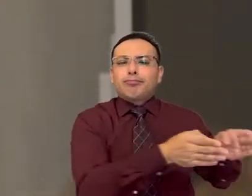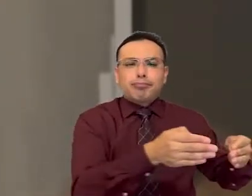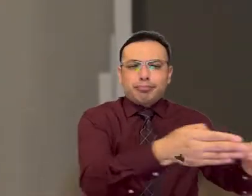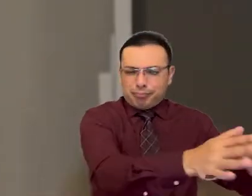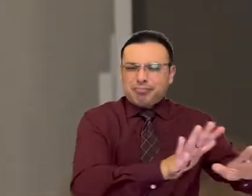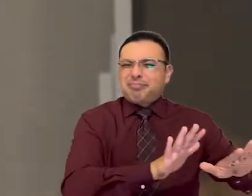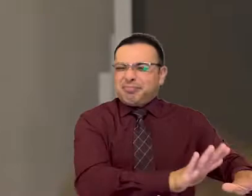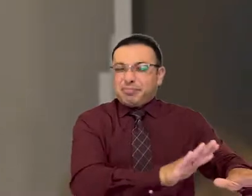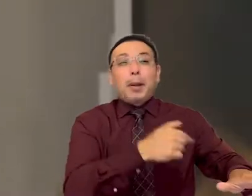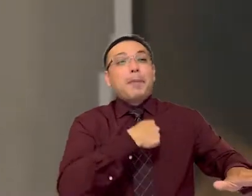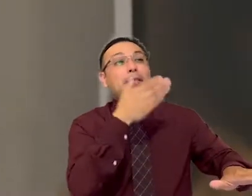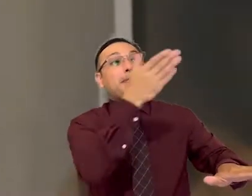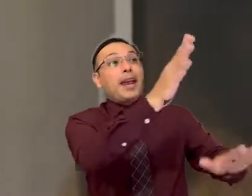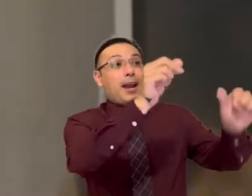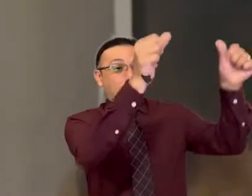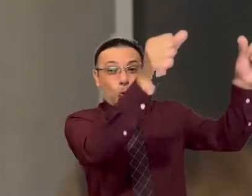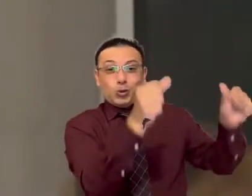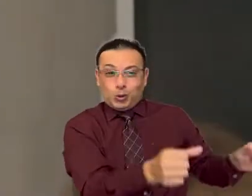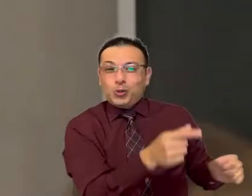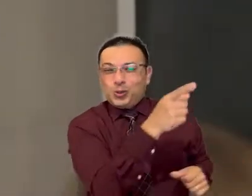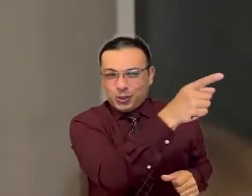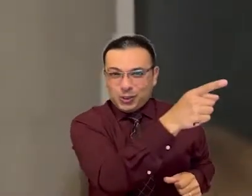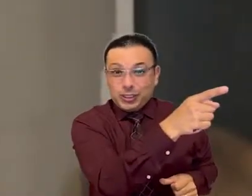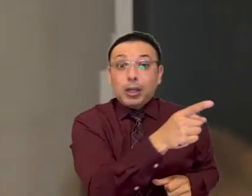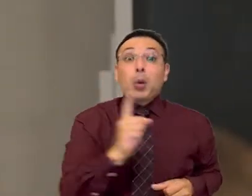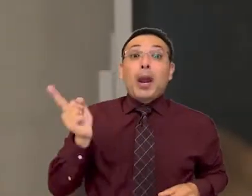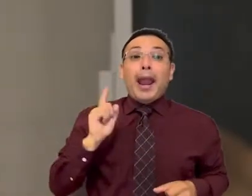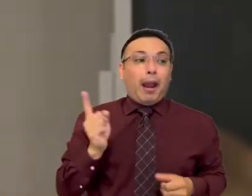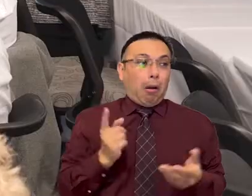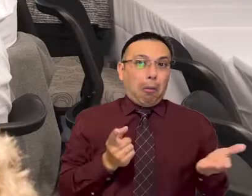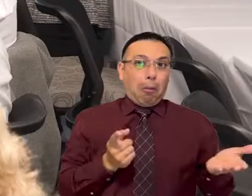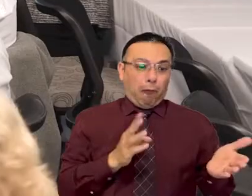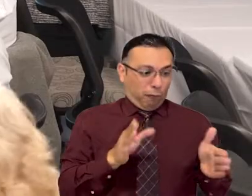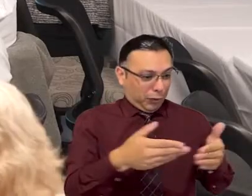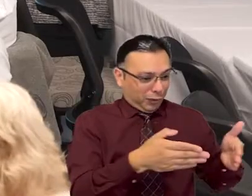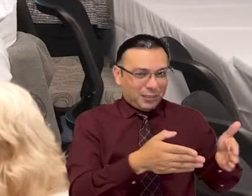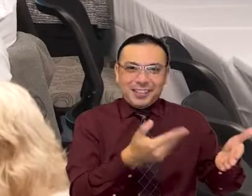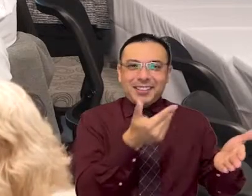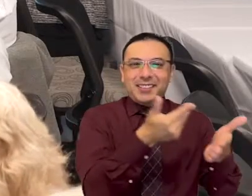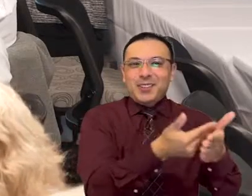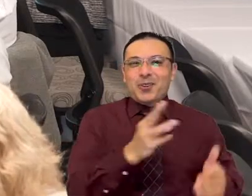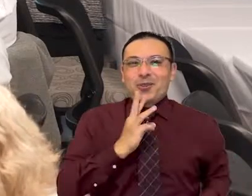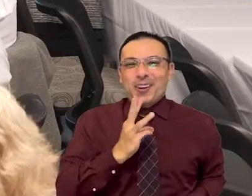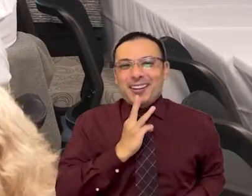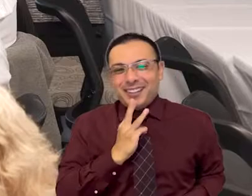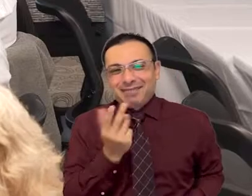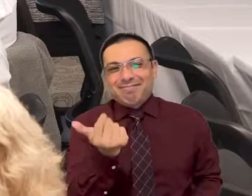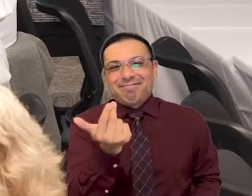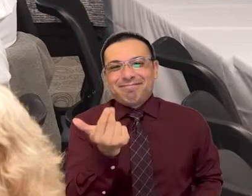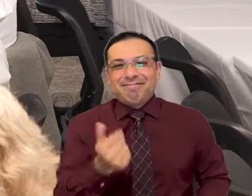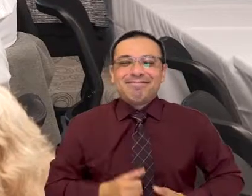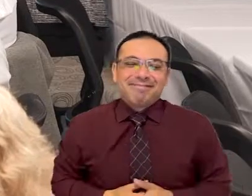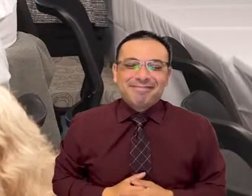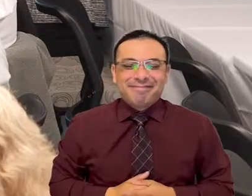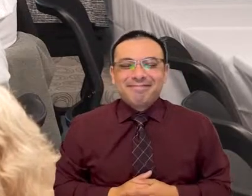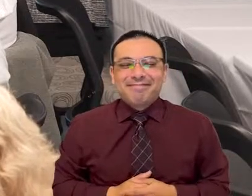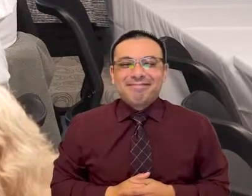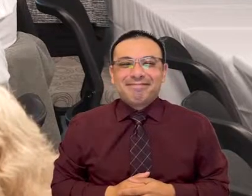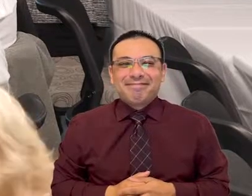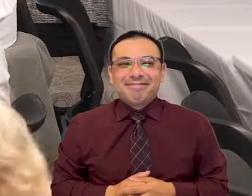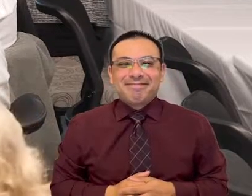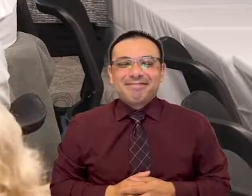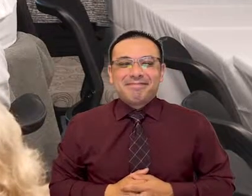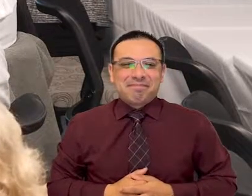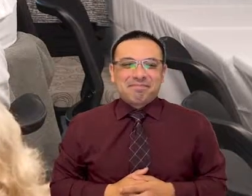fisheries poster, conveniently located next to the water over there. So, thanks. In the Coast Guard for how long? Coast